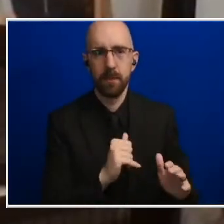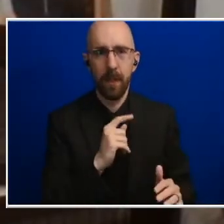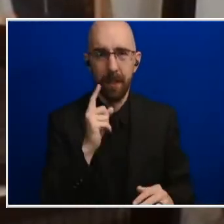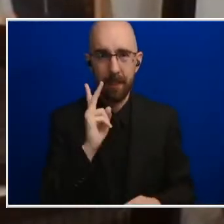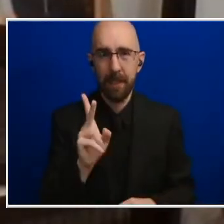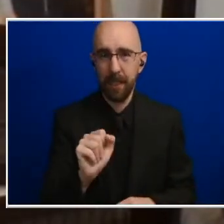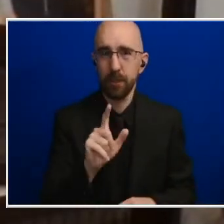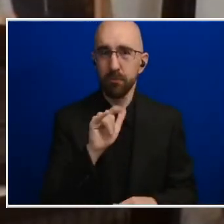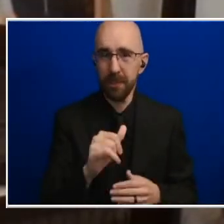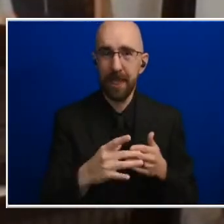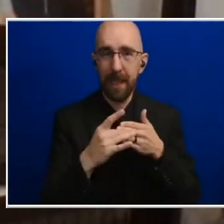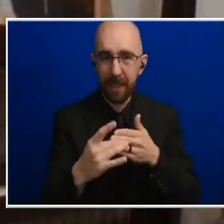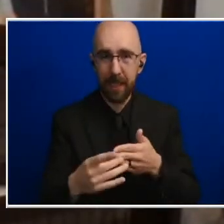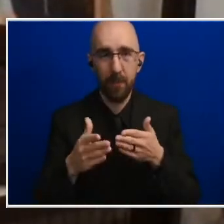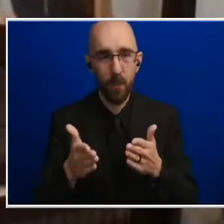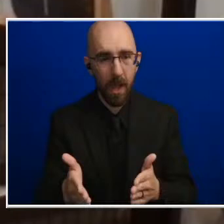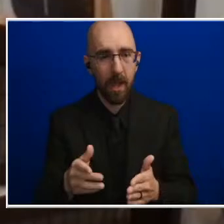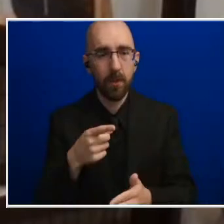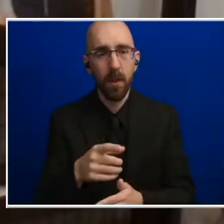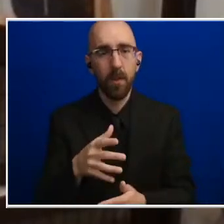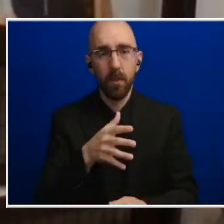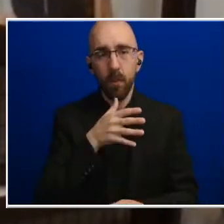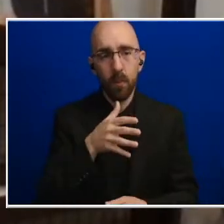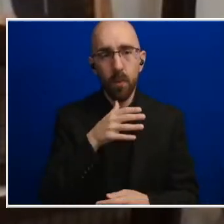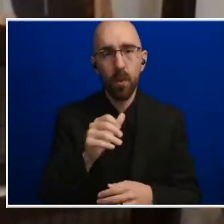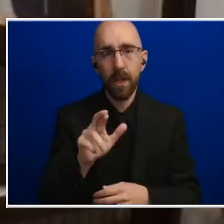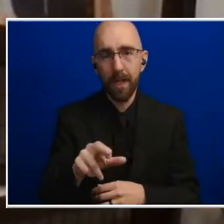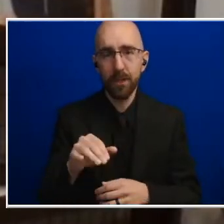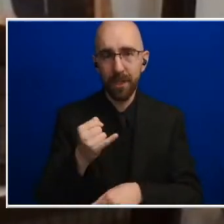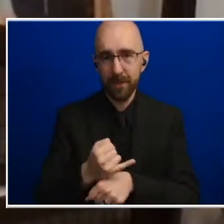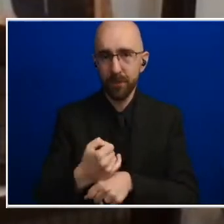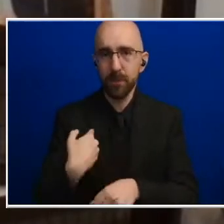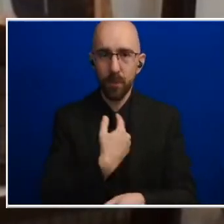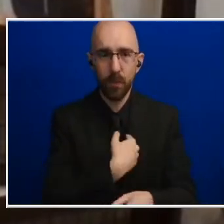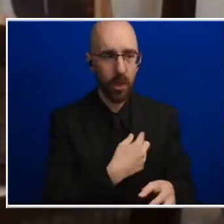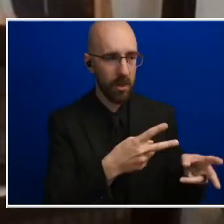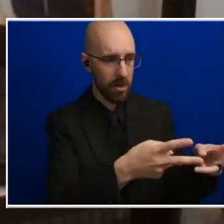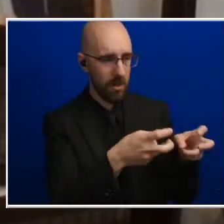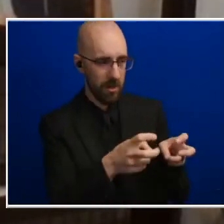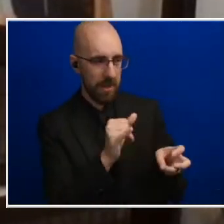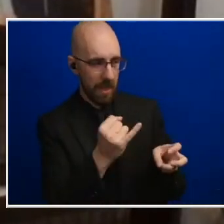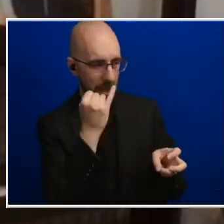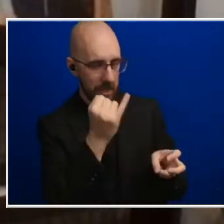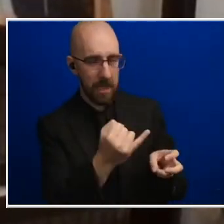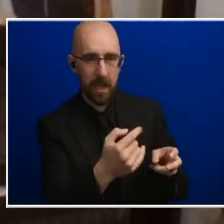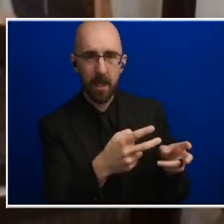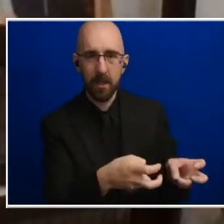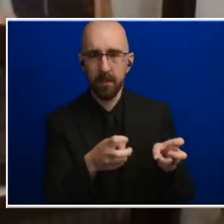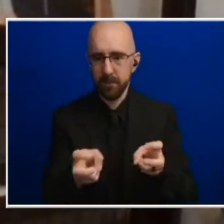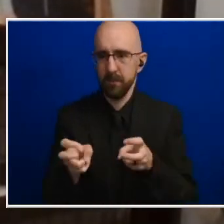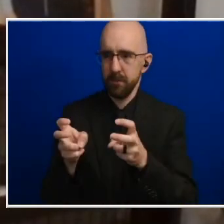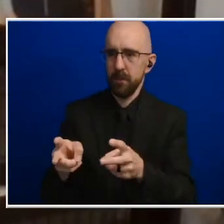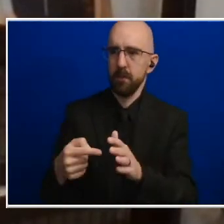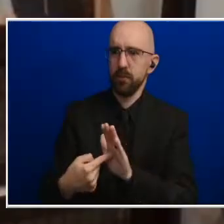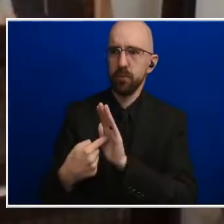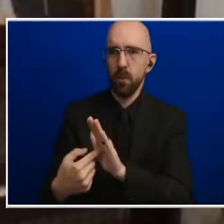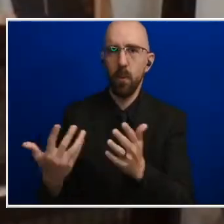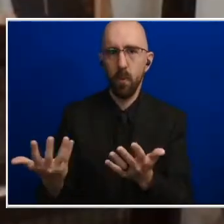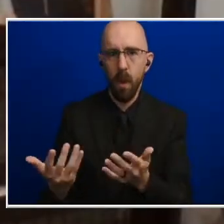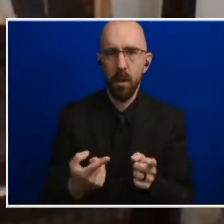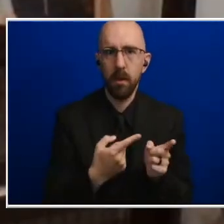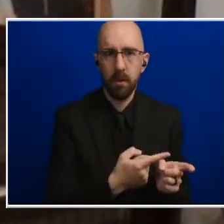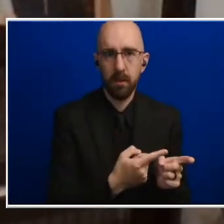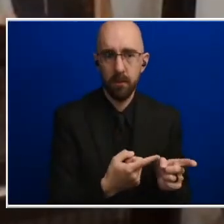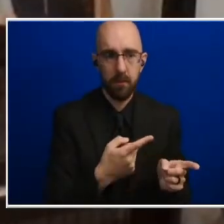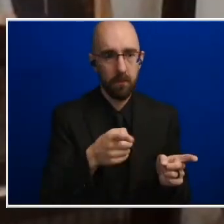leading the way. And so at the Rural Cancer Institute, we're kind of taking what Kansas is doing and showing what they can